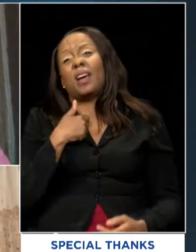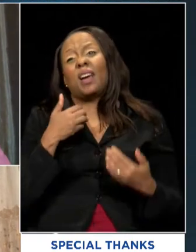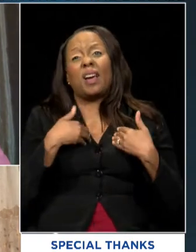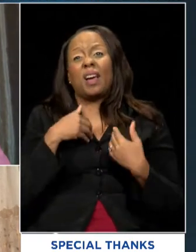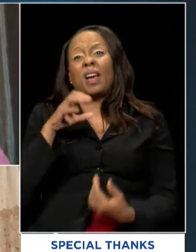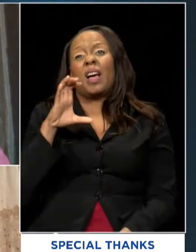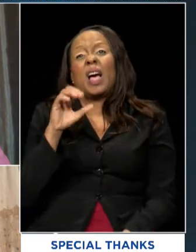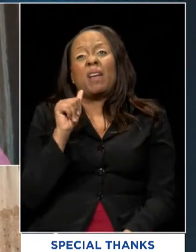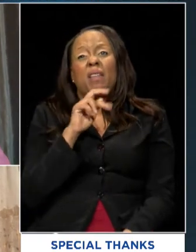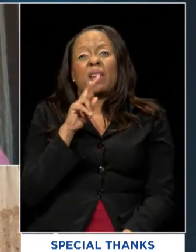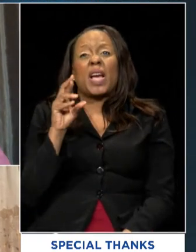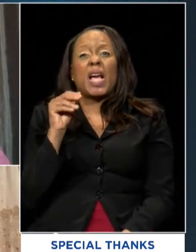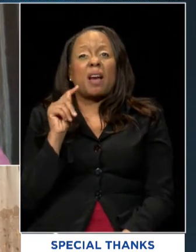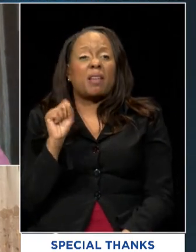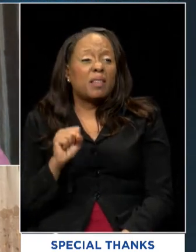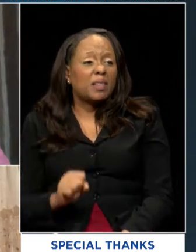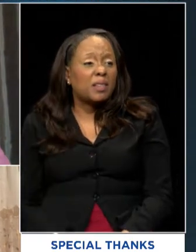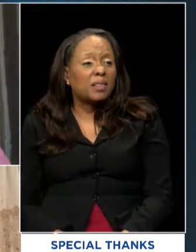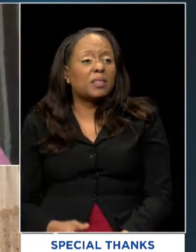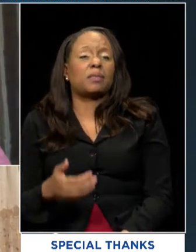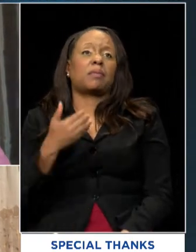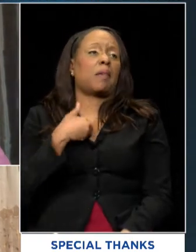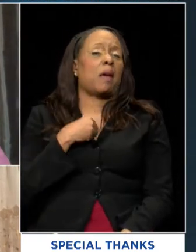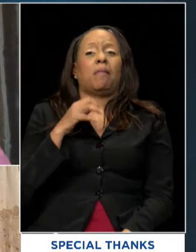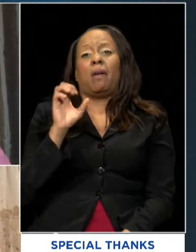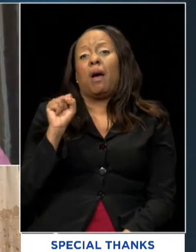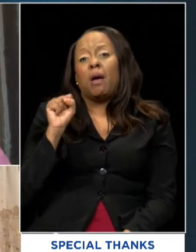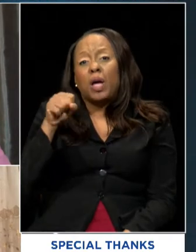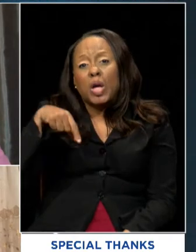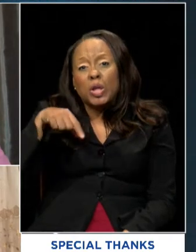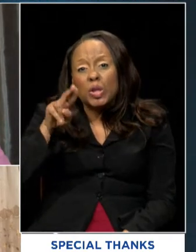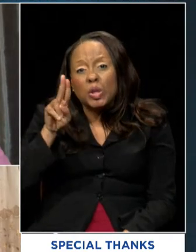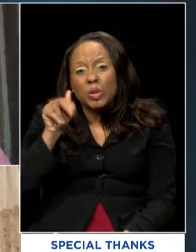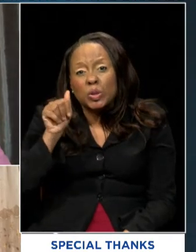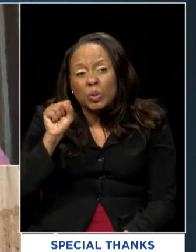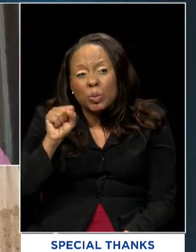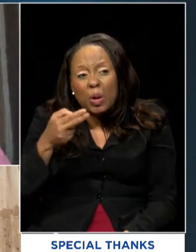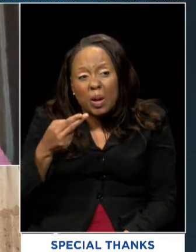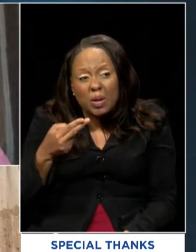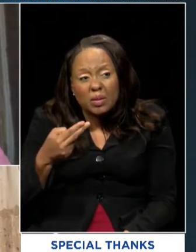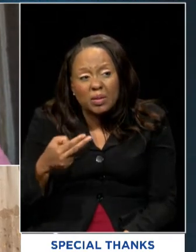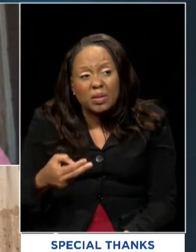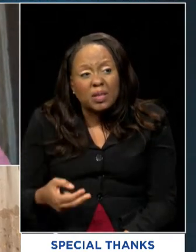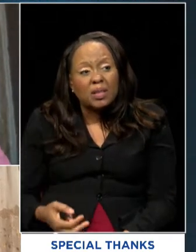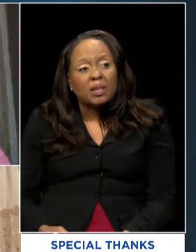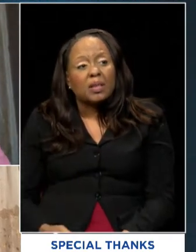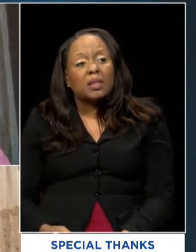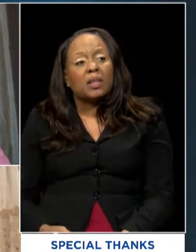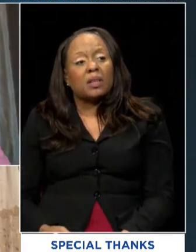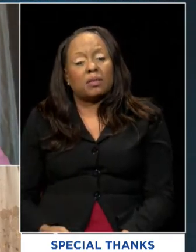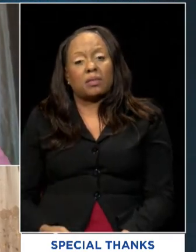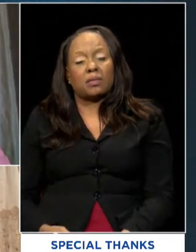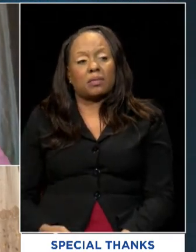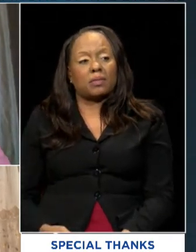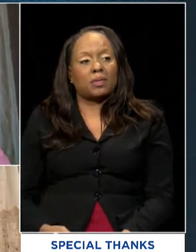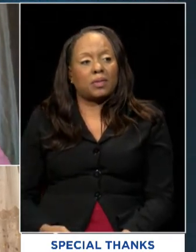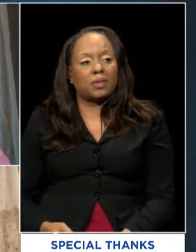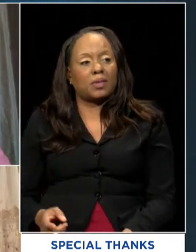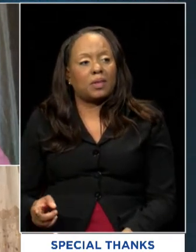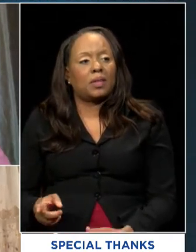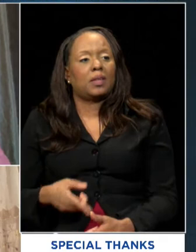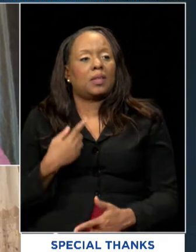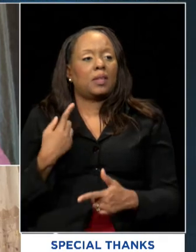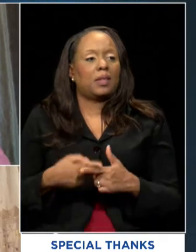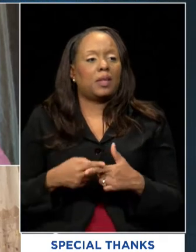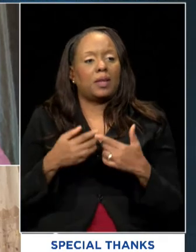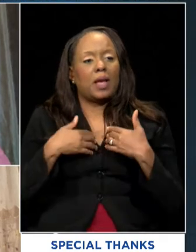and I have squash, and that's, and then they go and they still have their breadfruit